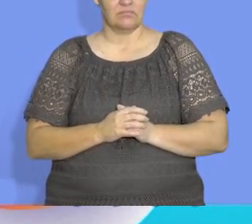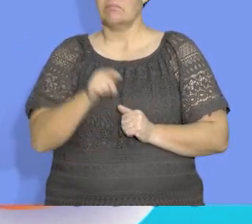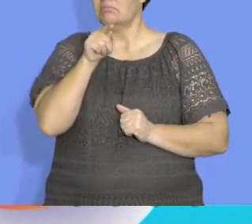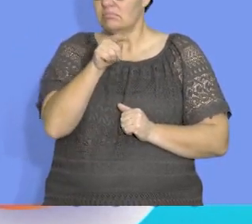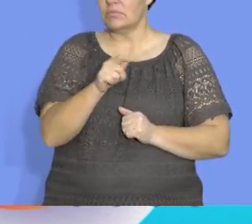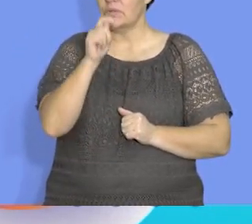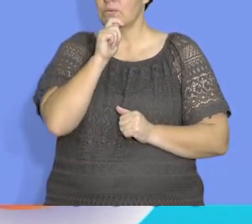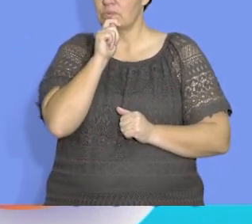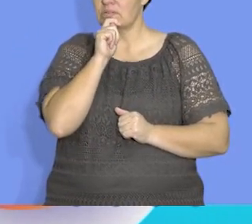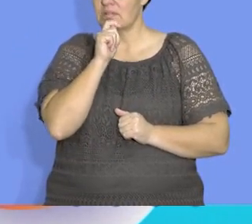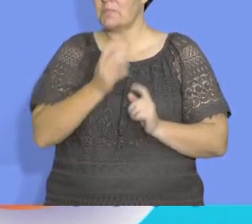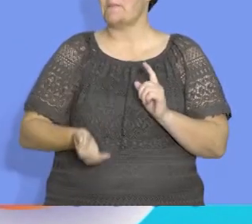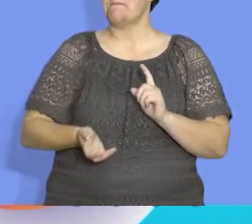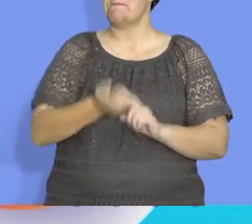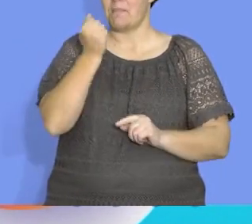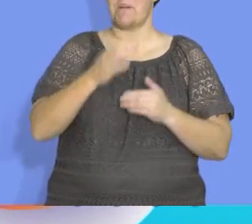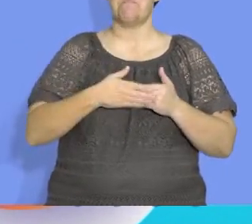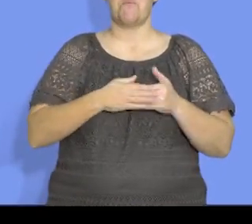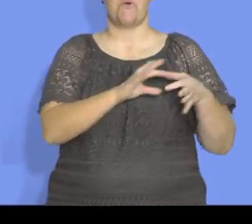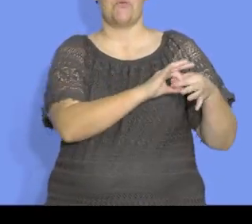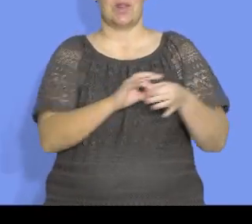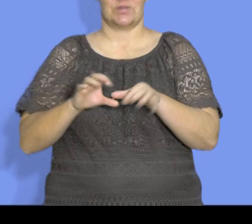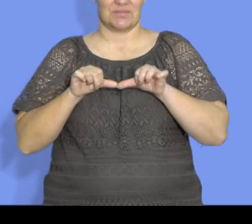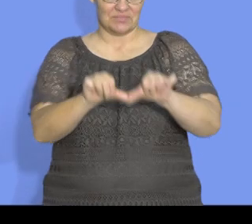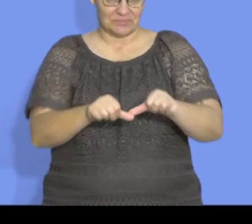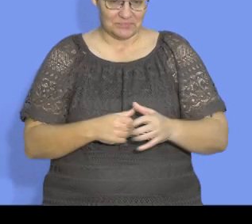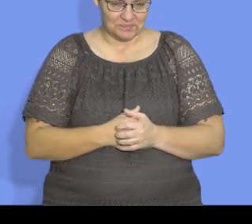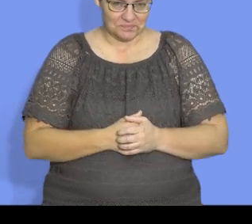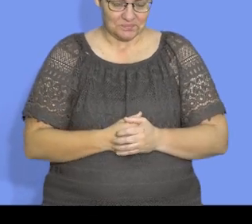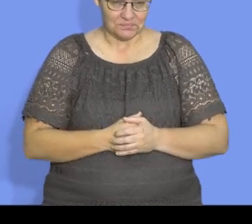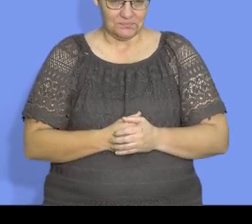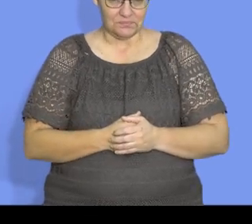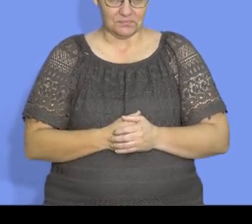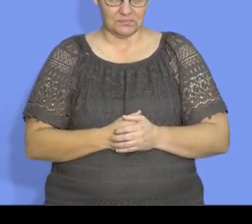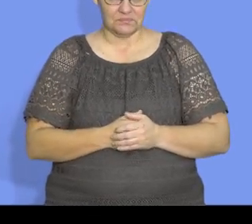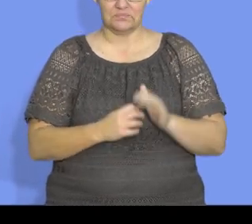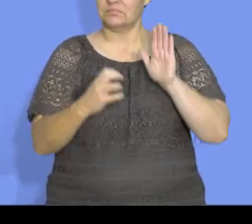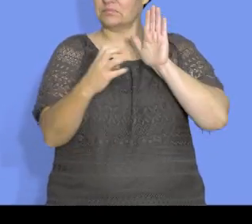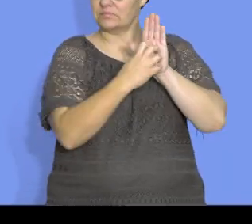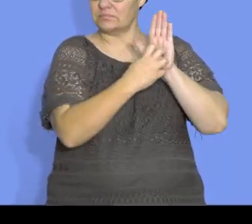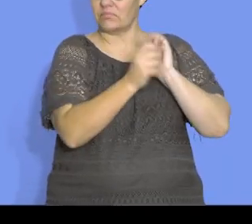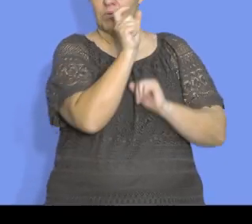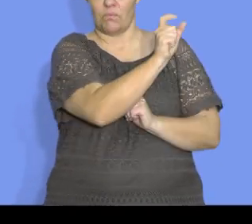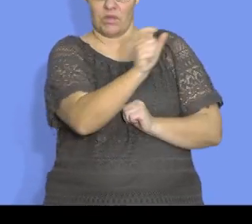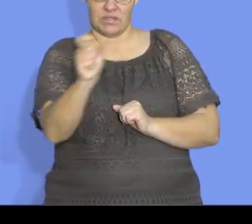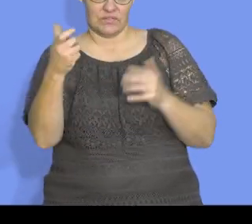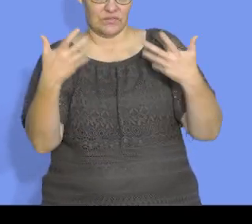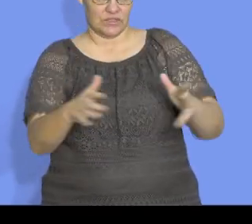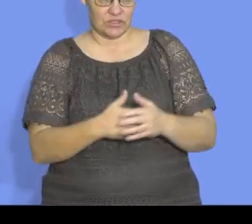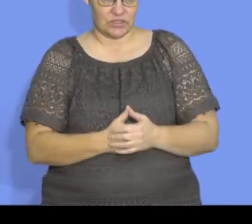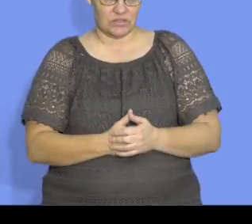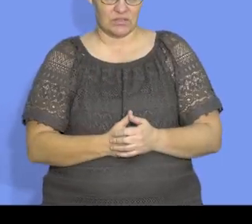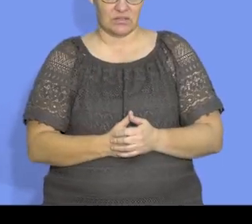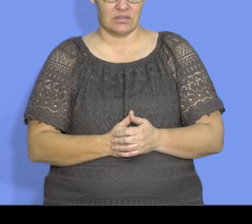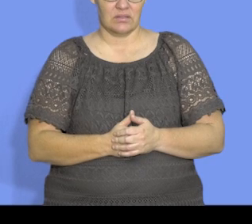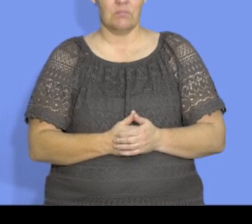can use it to find further relationships. So as I've written it in words here, we've written it in